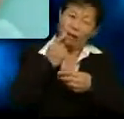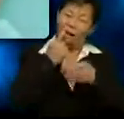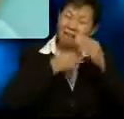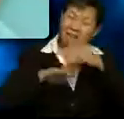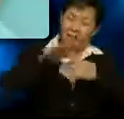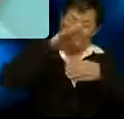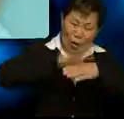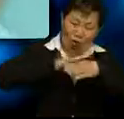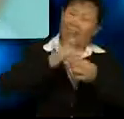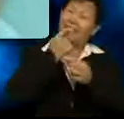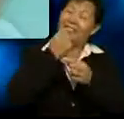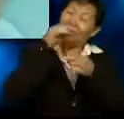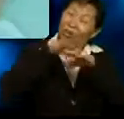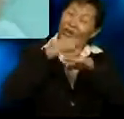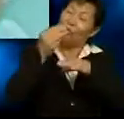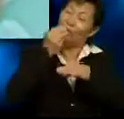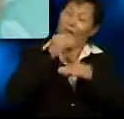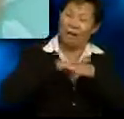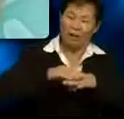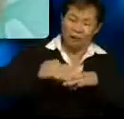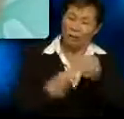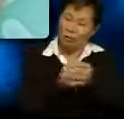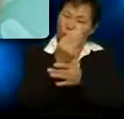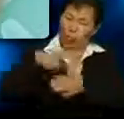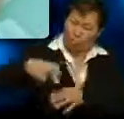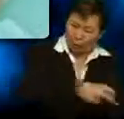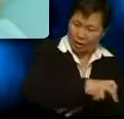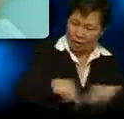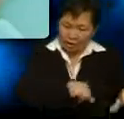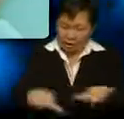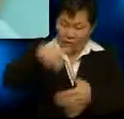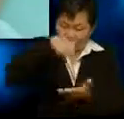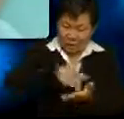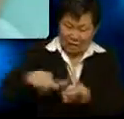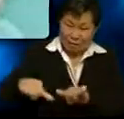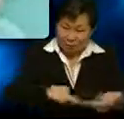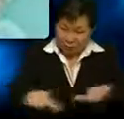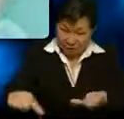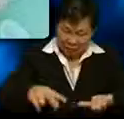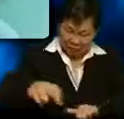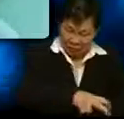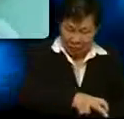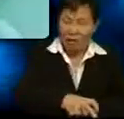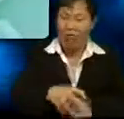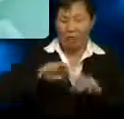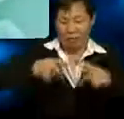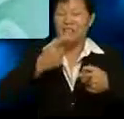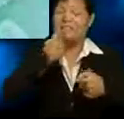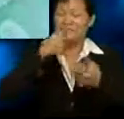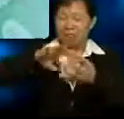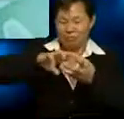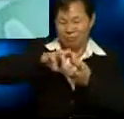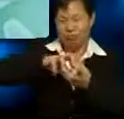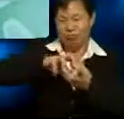encourages the growth of bacteria. The activity of these bacteria causes tooth decay.